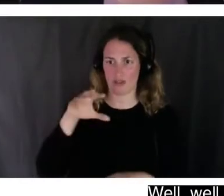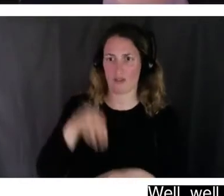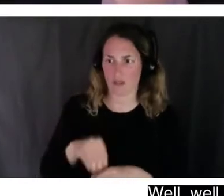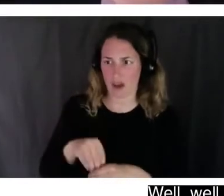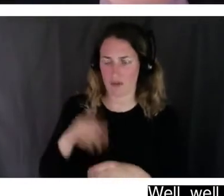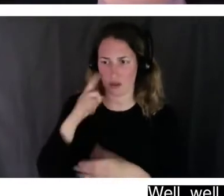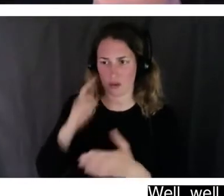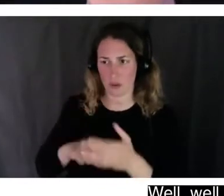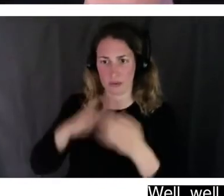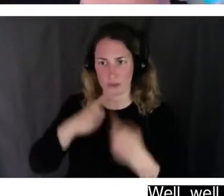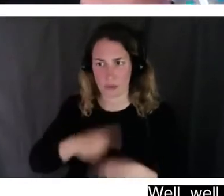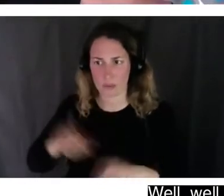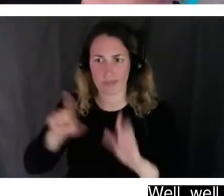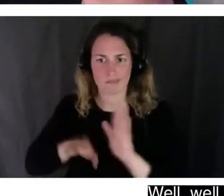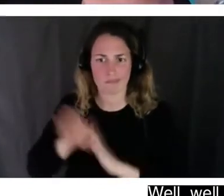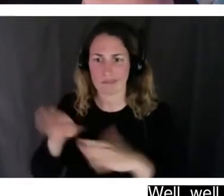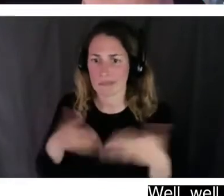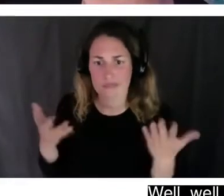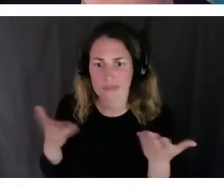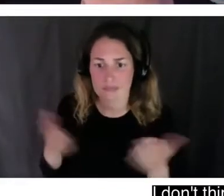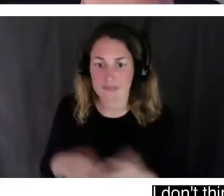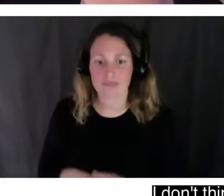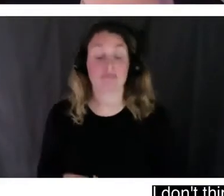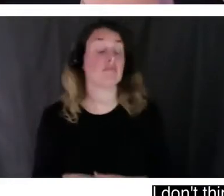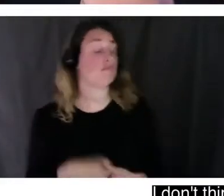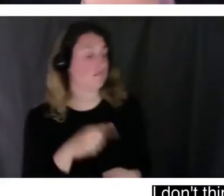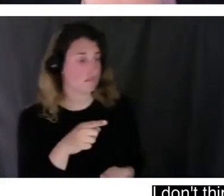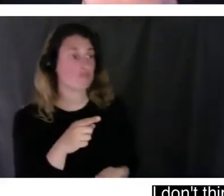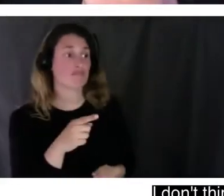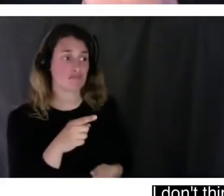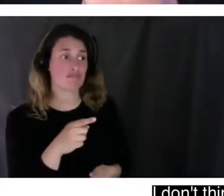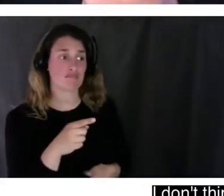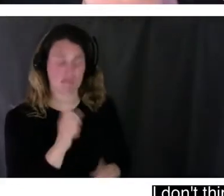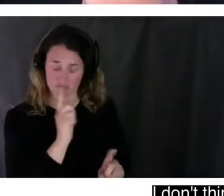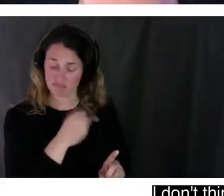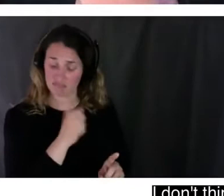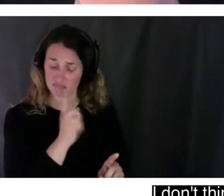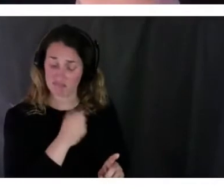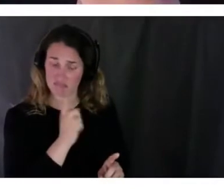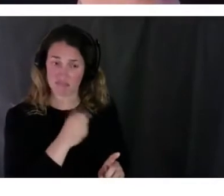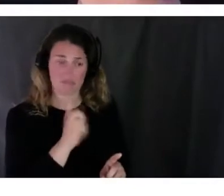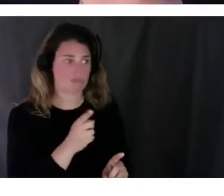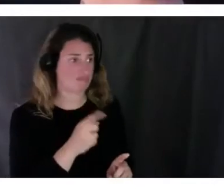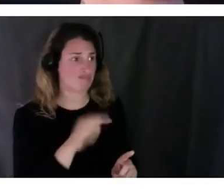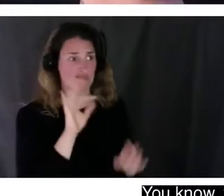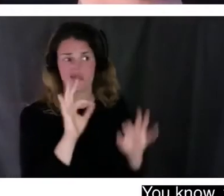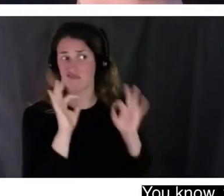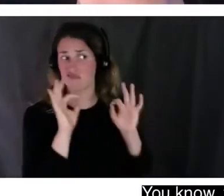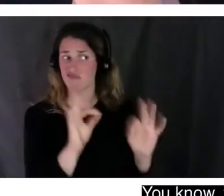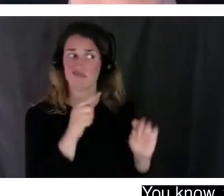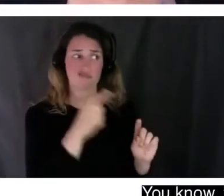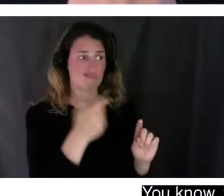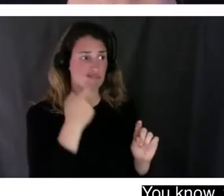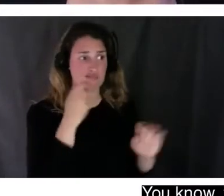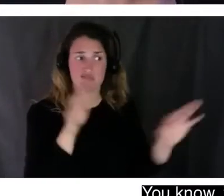Well, you're absolutely right. I think I don't think I could say it any better, Tova.